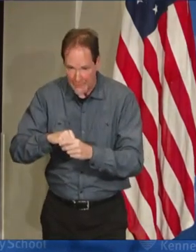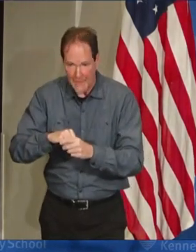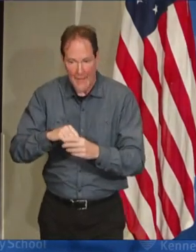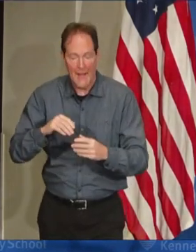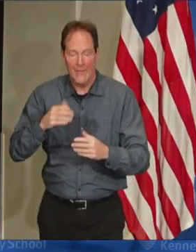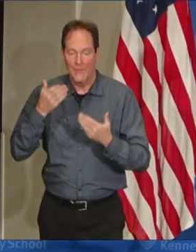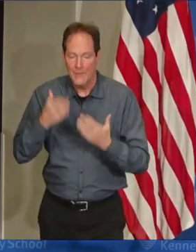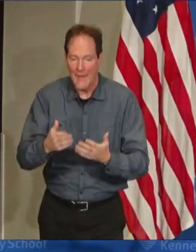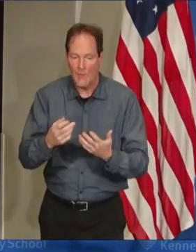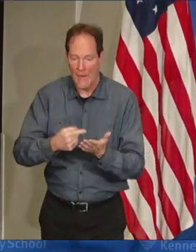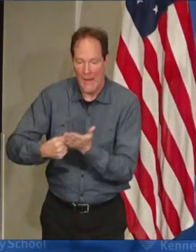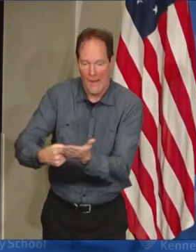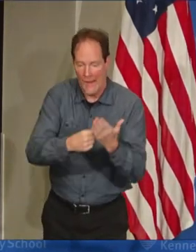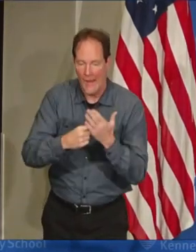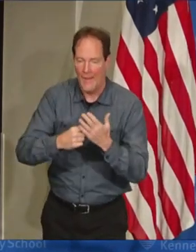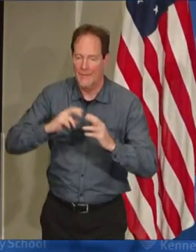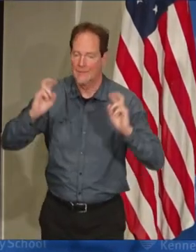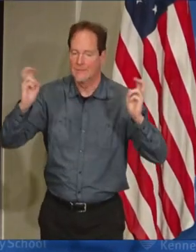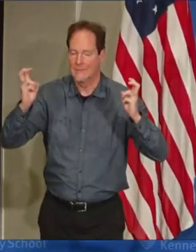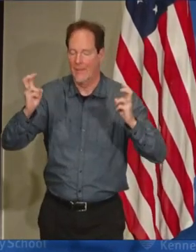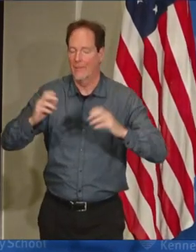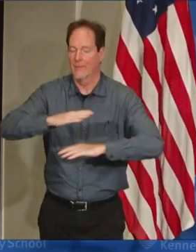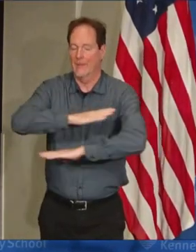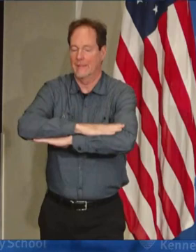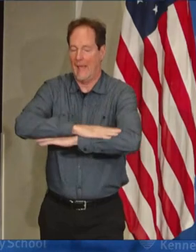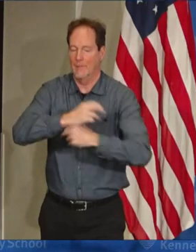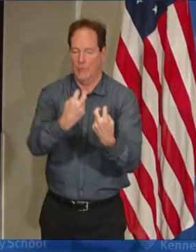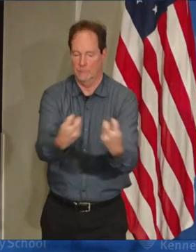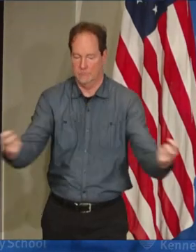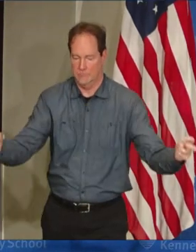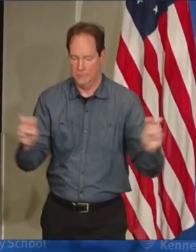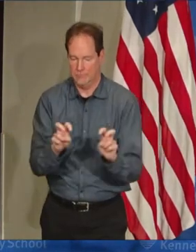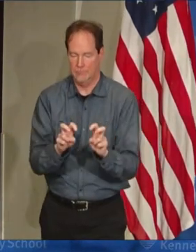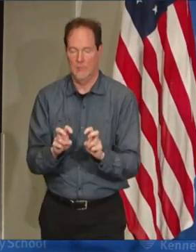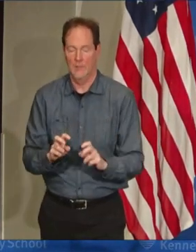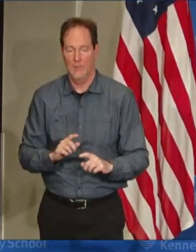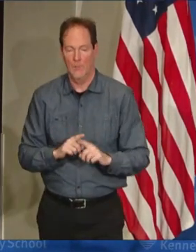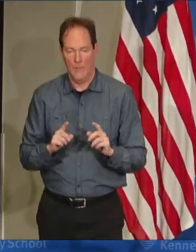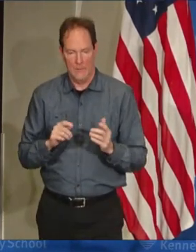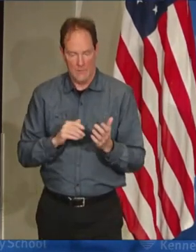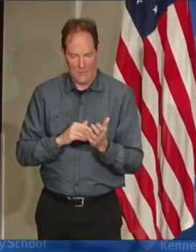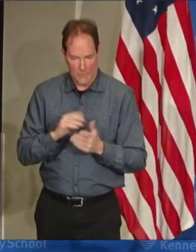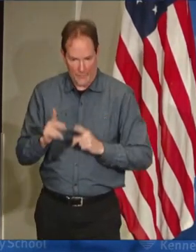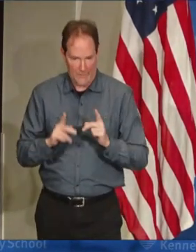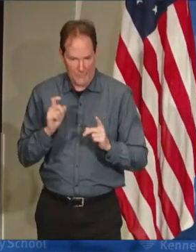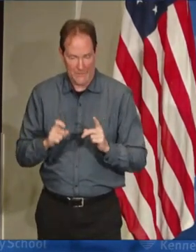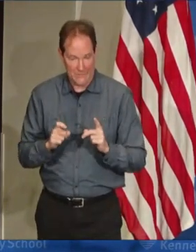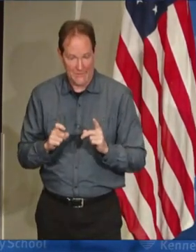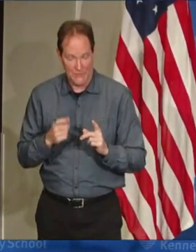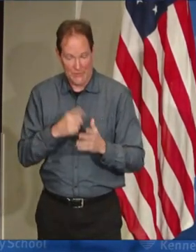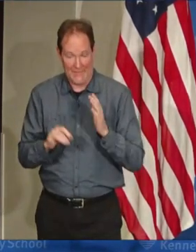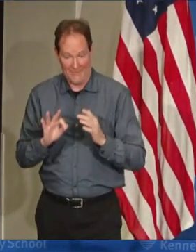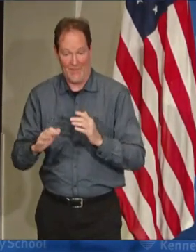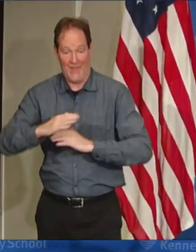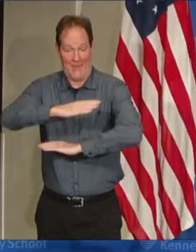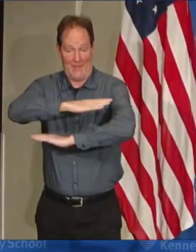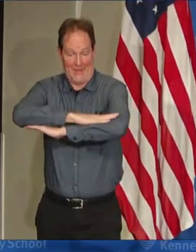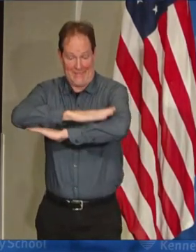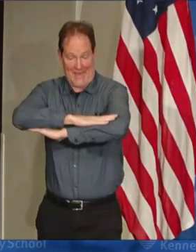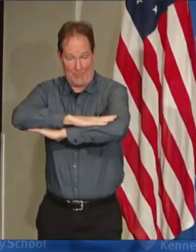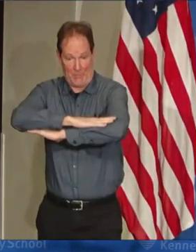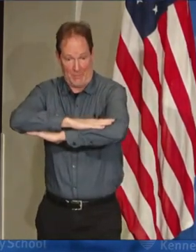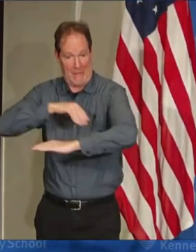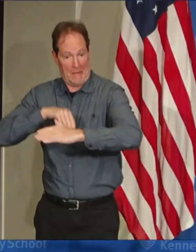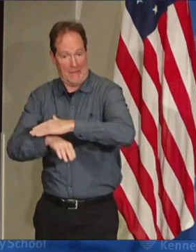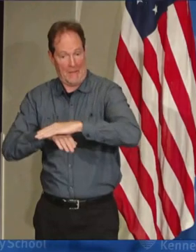you say. But too often people haven't even checked whether the table is accessible. Mm-hmm.